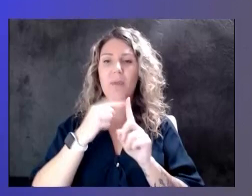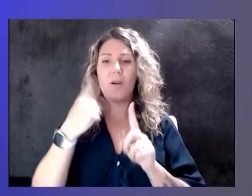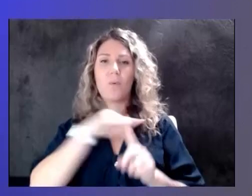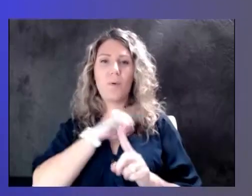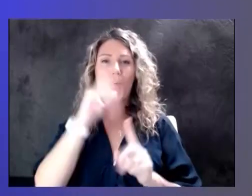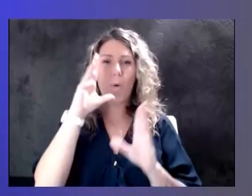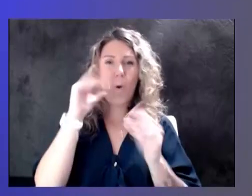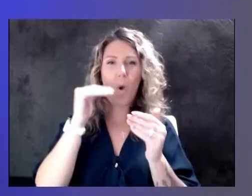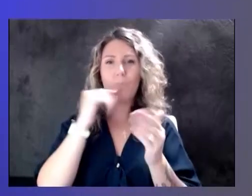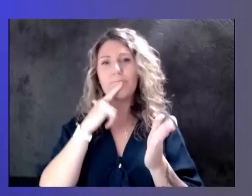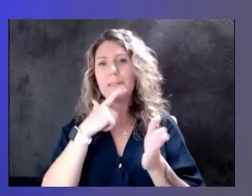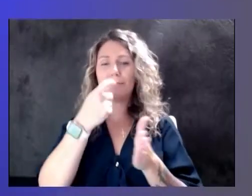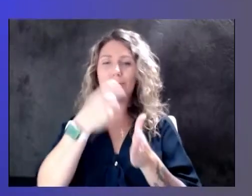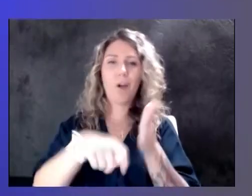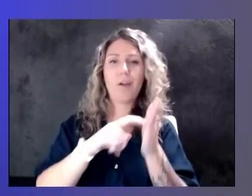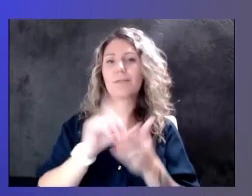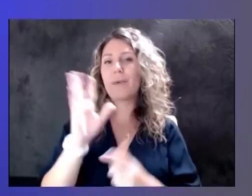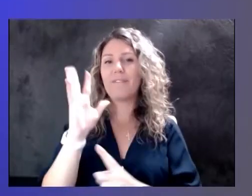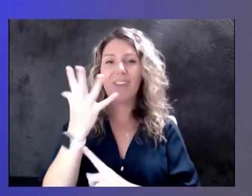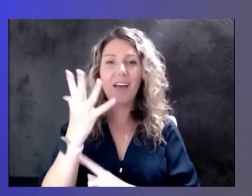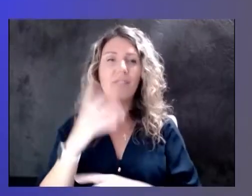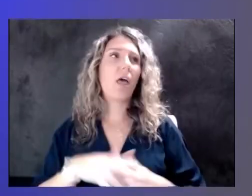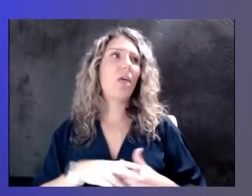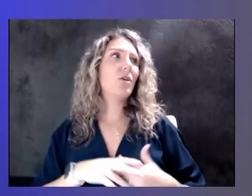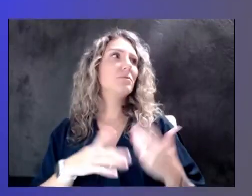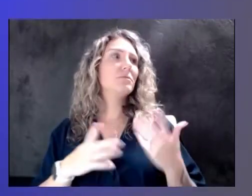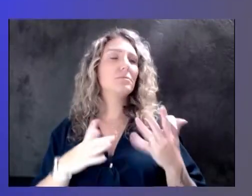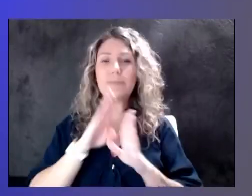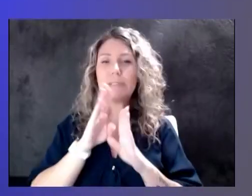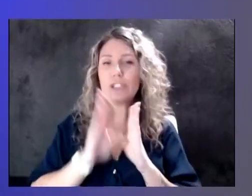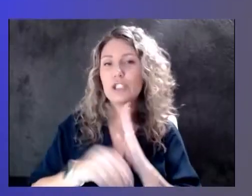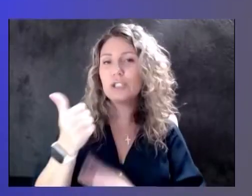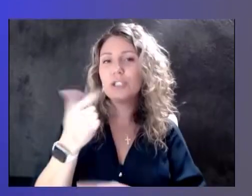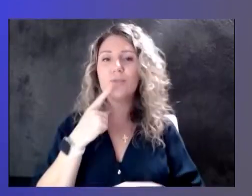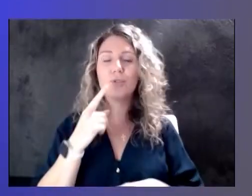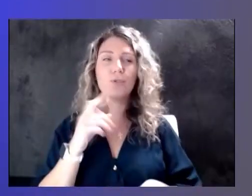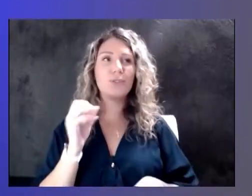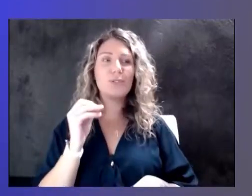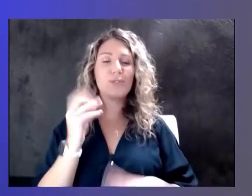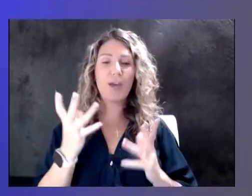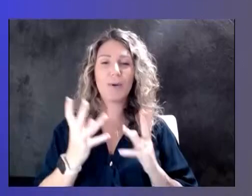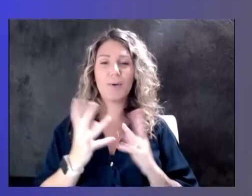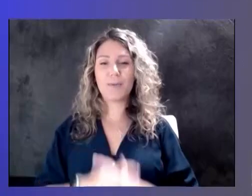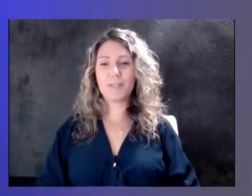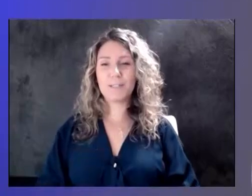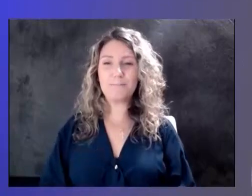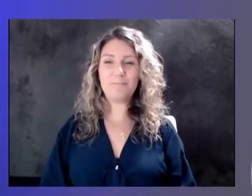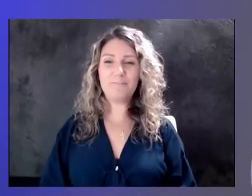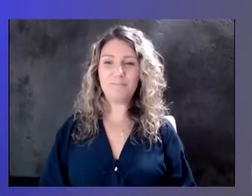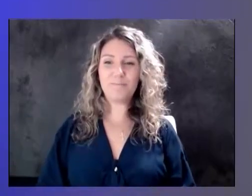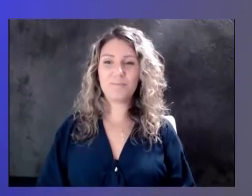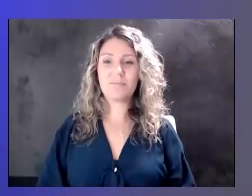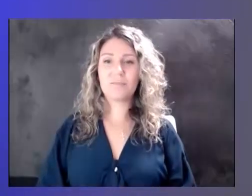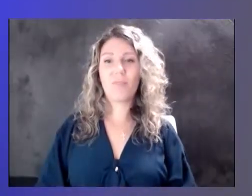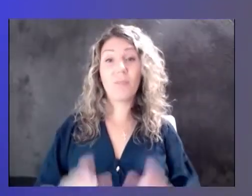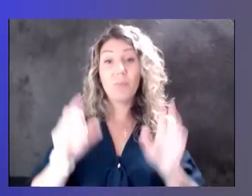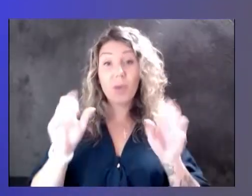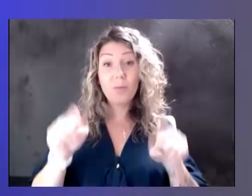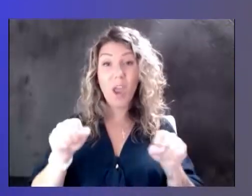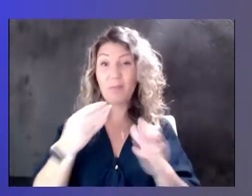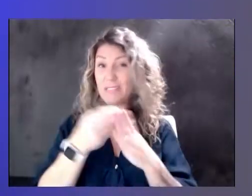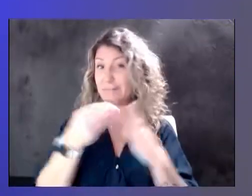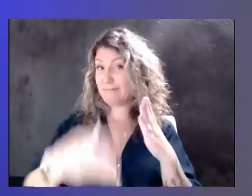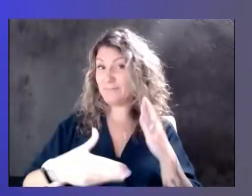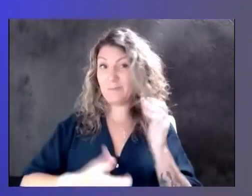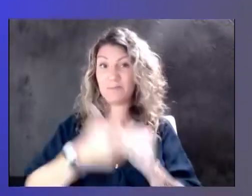of $5 or maybe even cheaper. So I think that, I think it would be probably too expensive for most families to